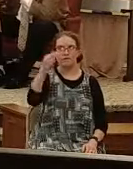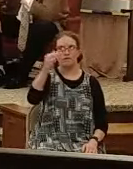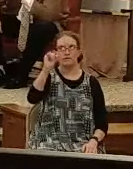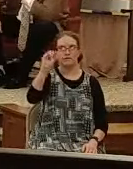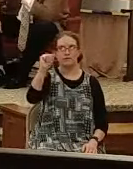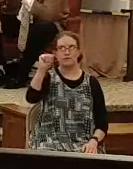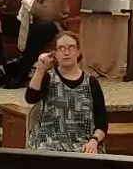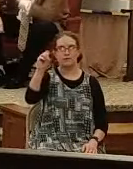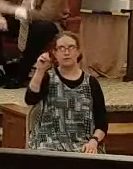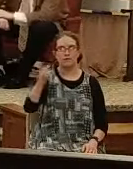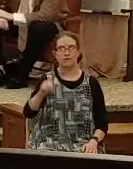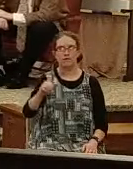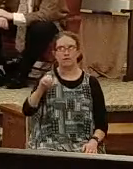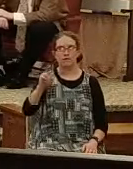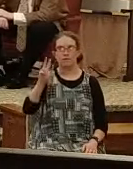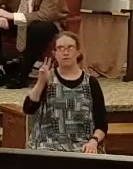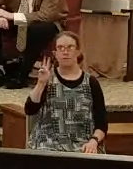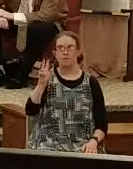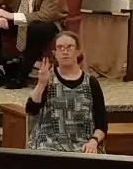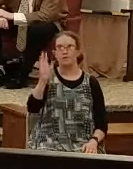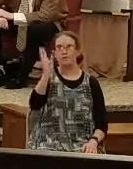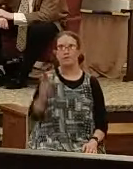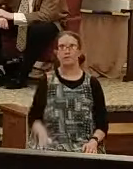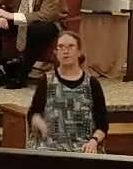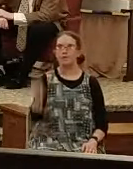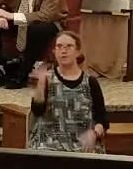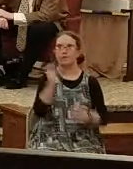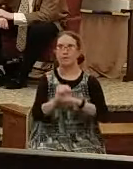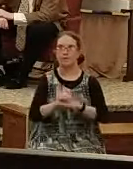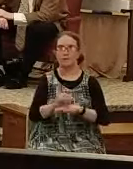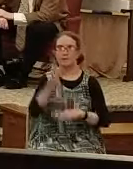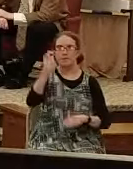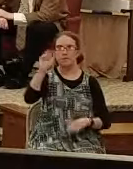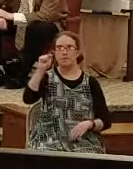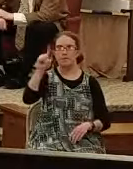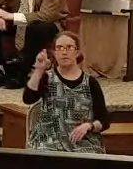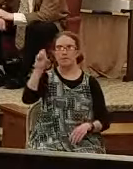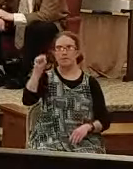had Three Dog Night, we had the Beatles,